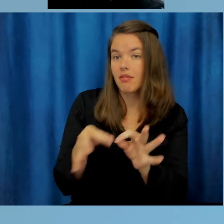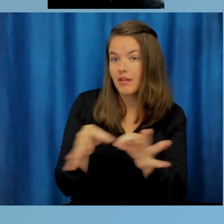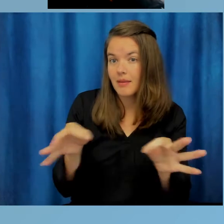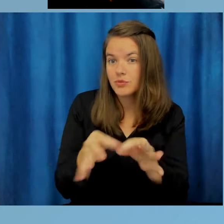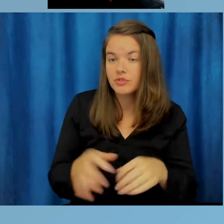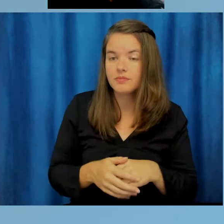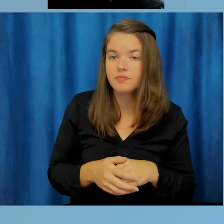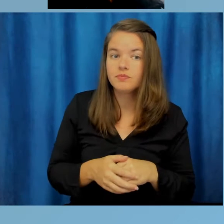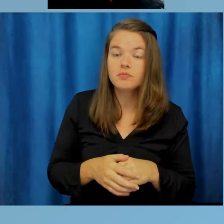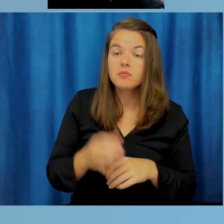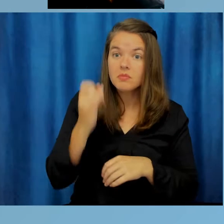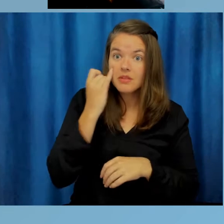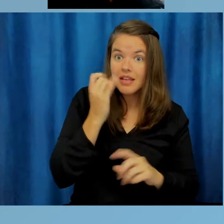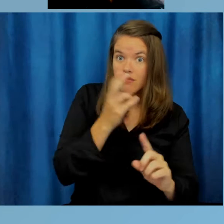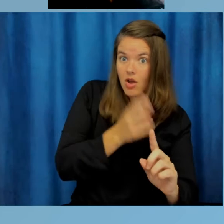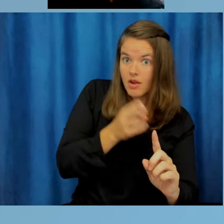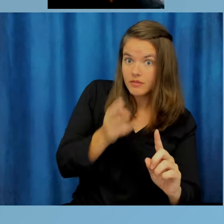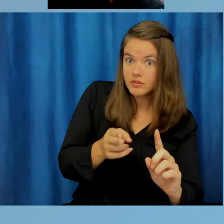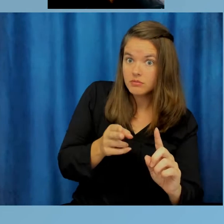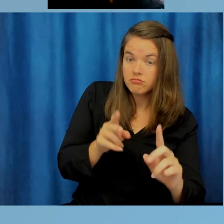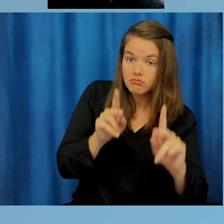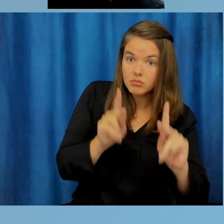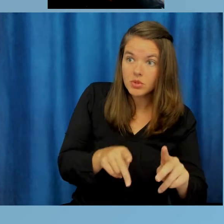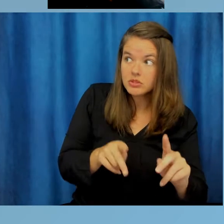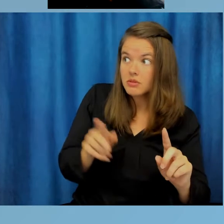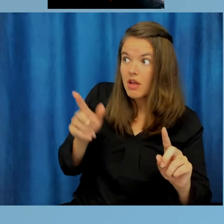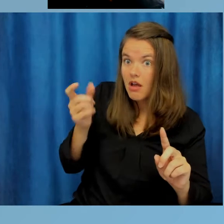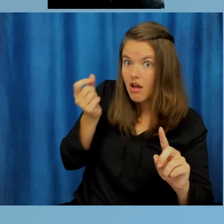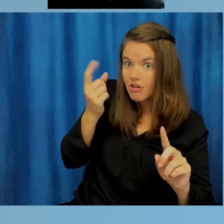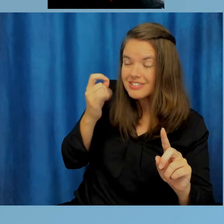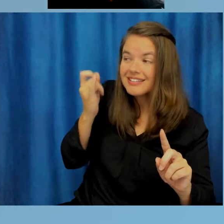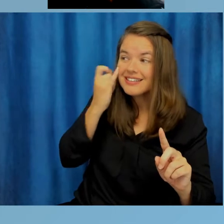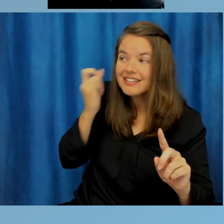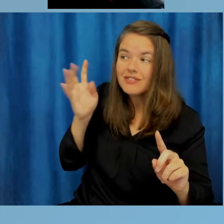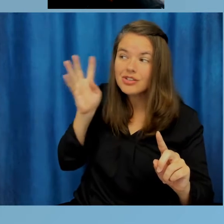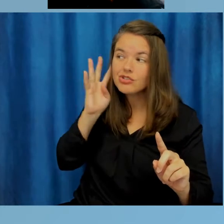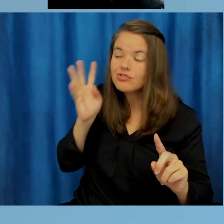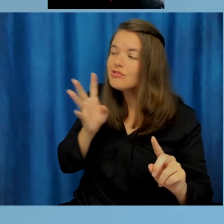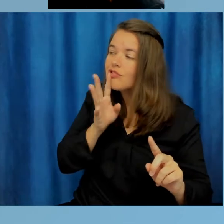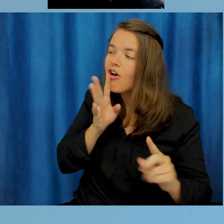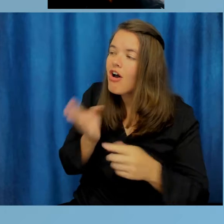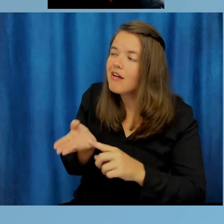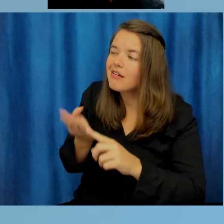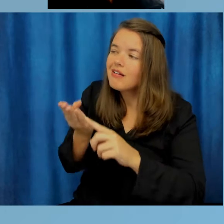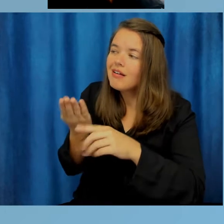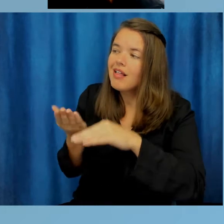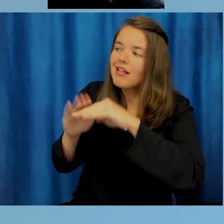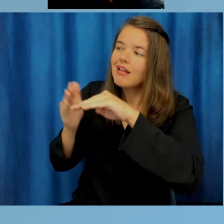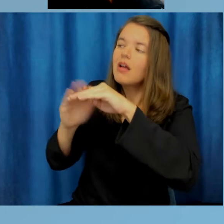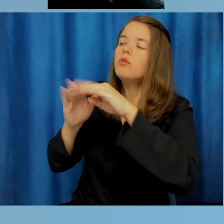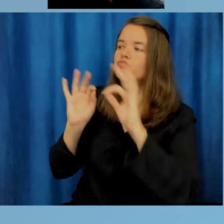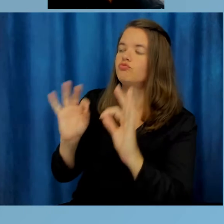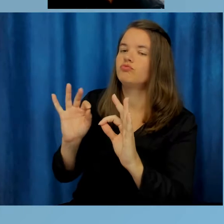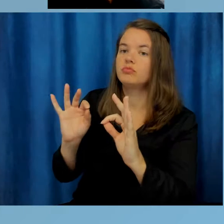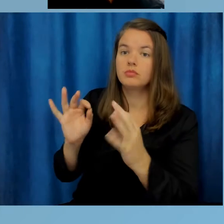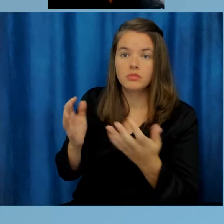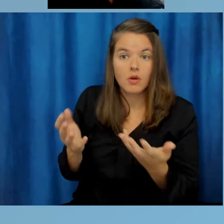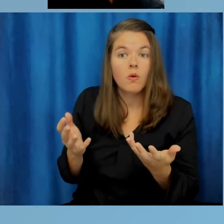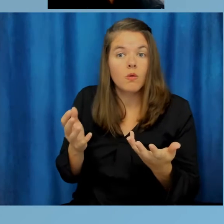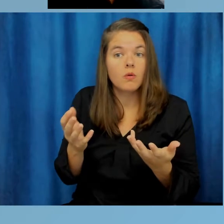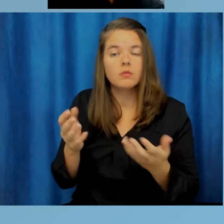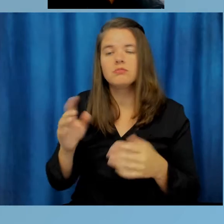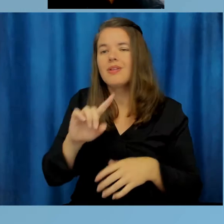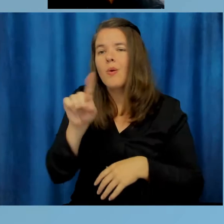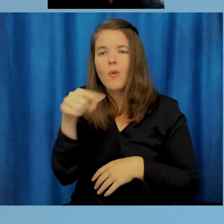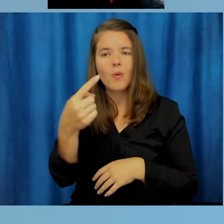If the hard of hearing person could understand you, if you could only talk a little louder, then really probably all